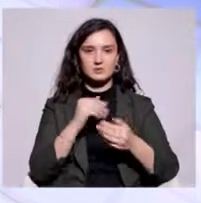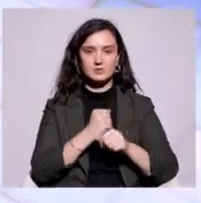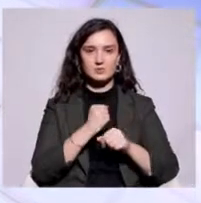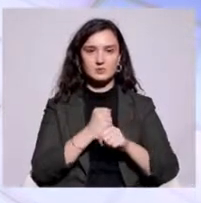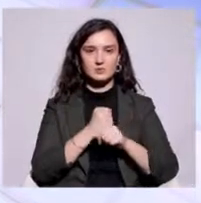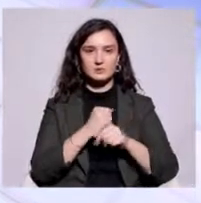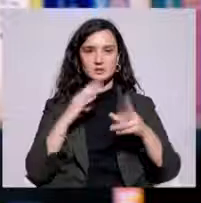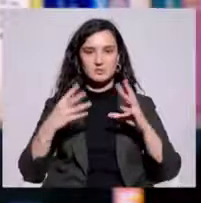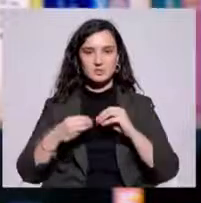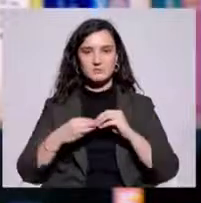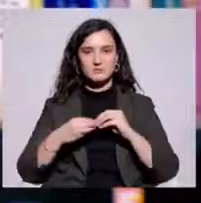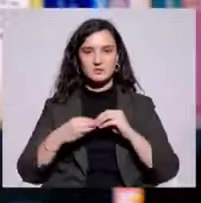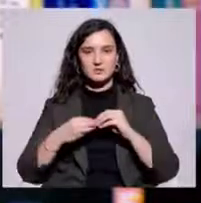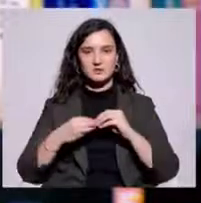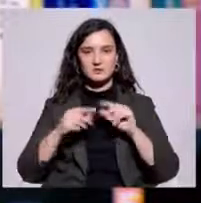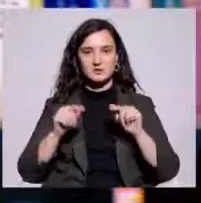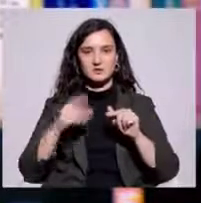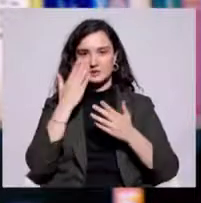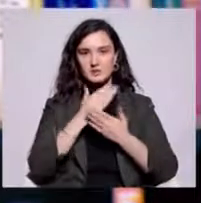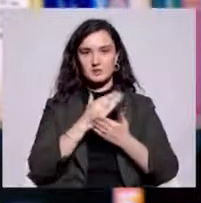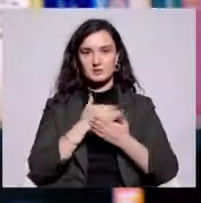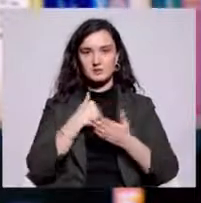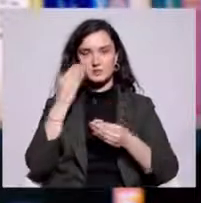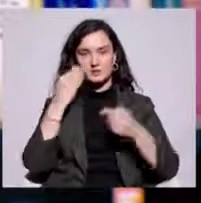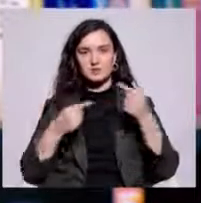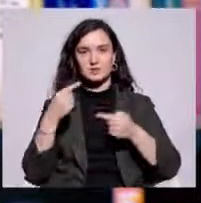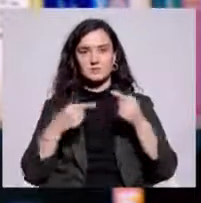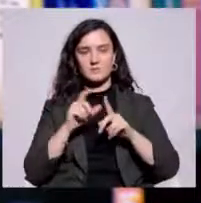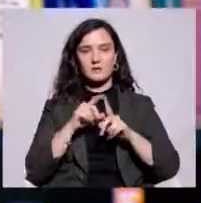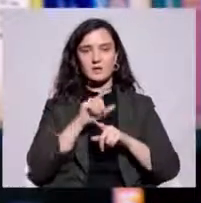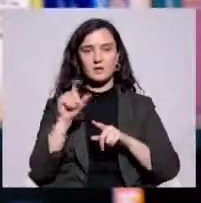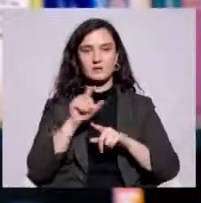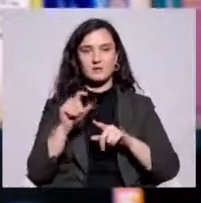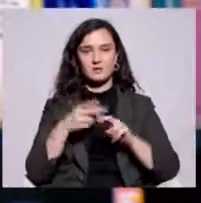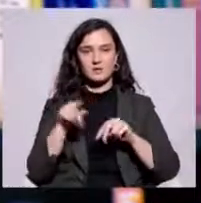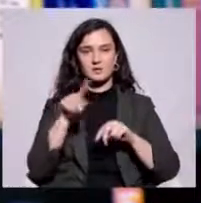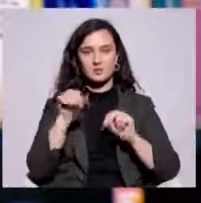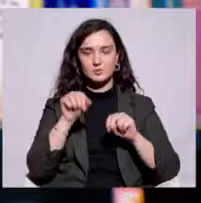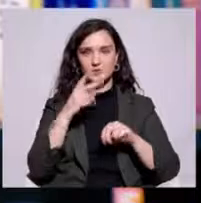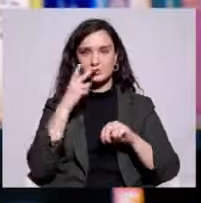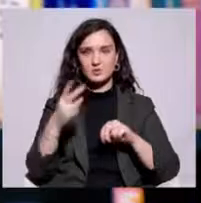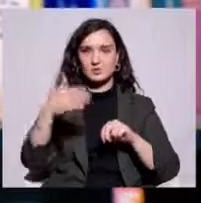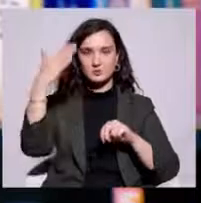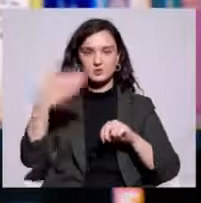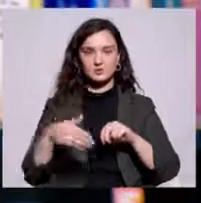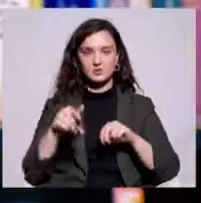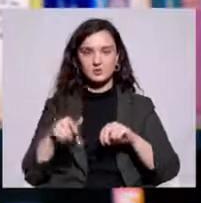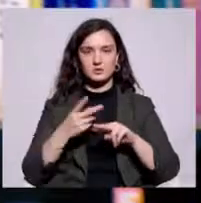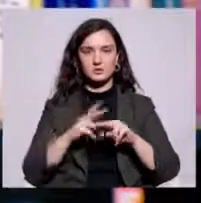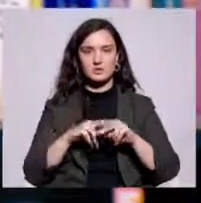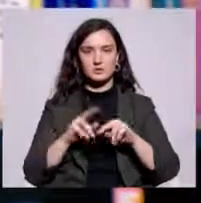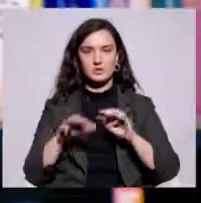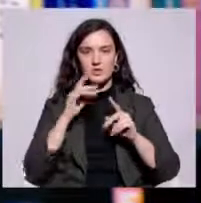the summing up. So in this lesson, we discussed the vocabulary that you see on the screen.